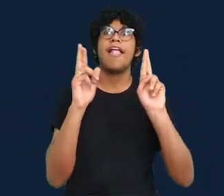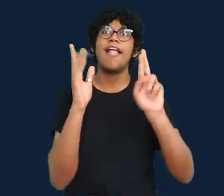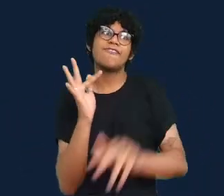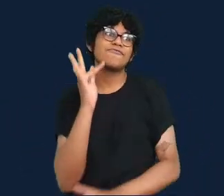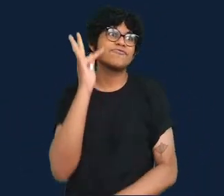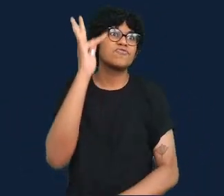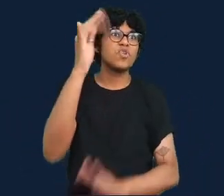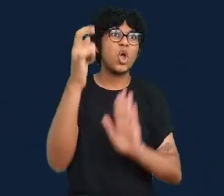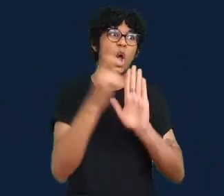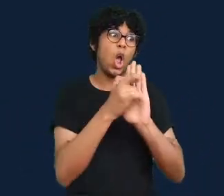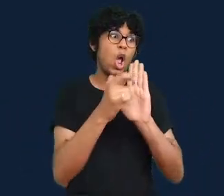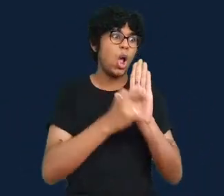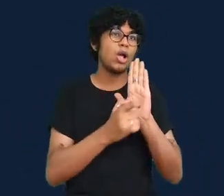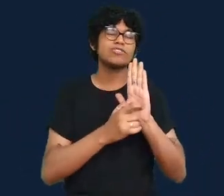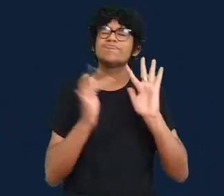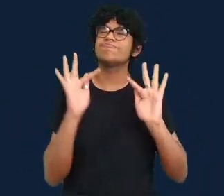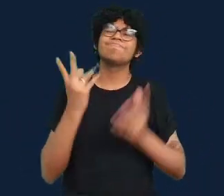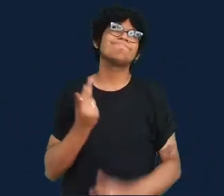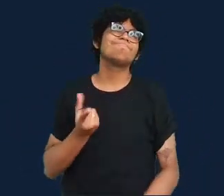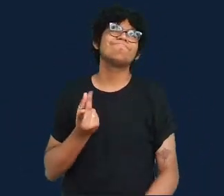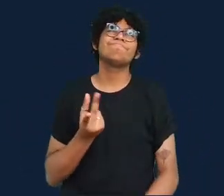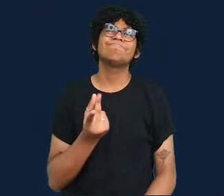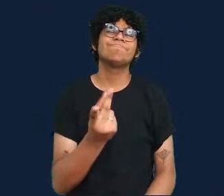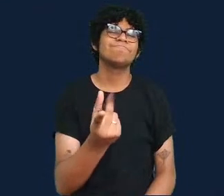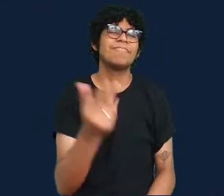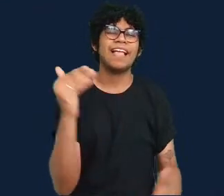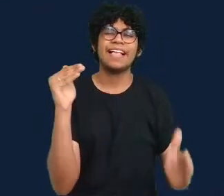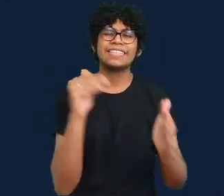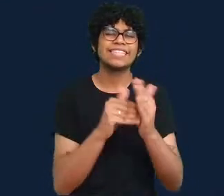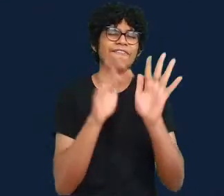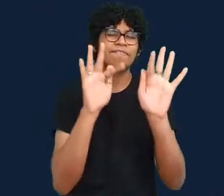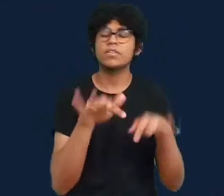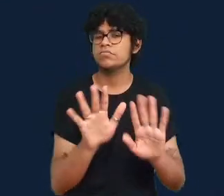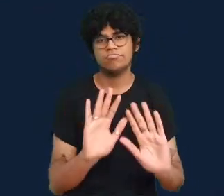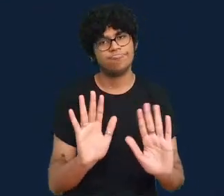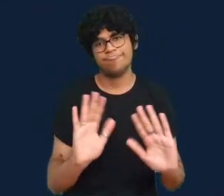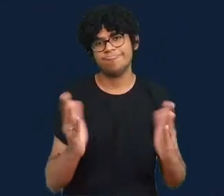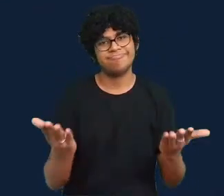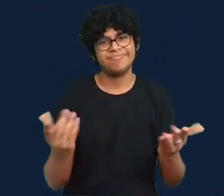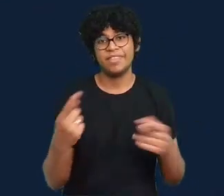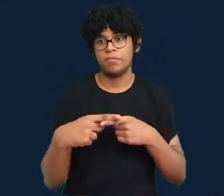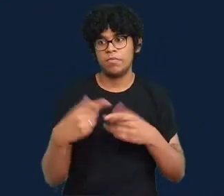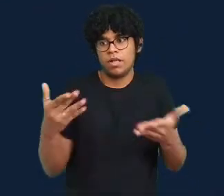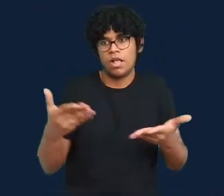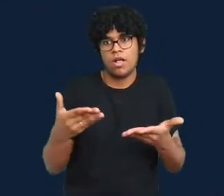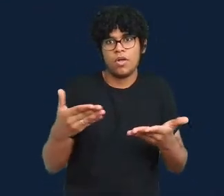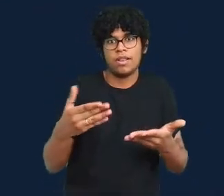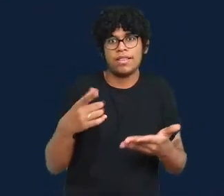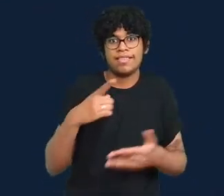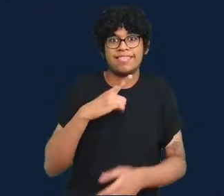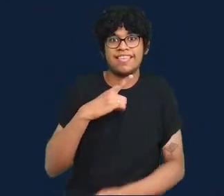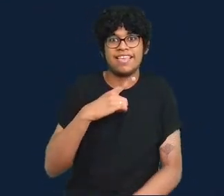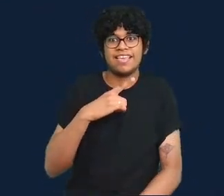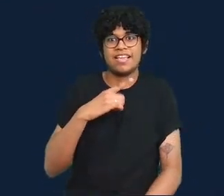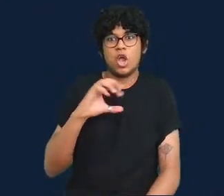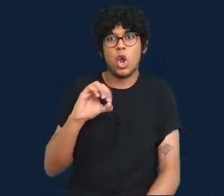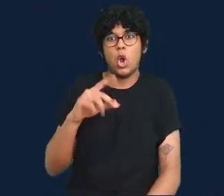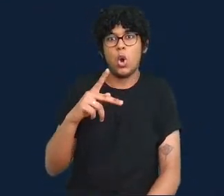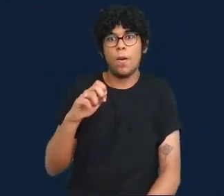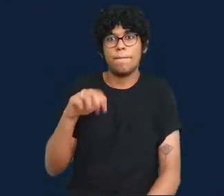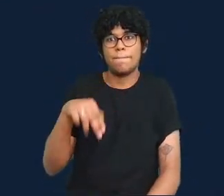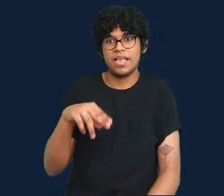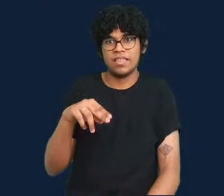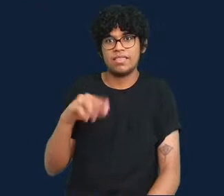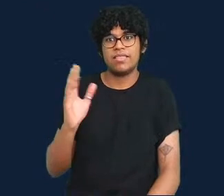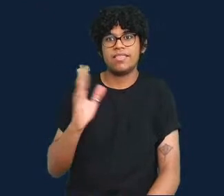because now we have OpenAI and things like that, which robot will write code for you even if you need